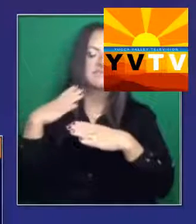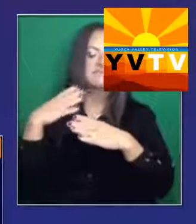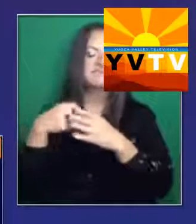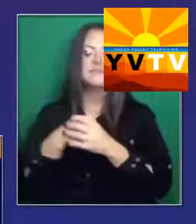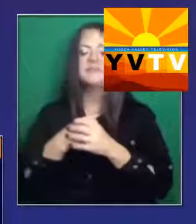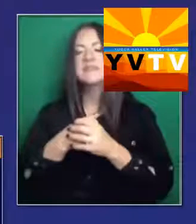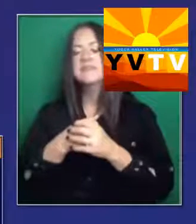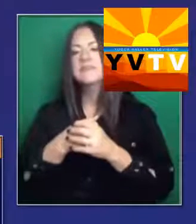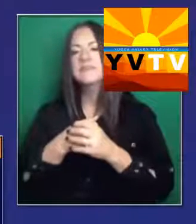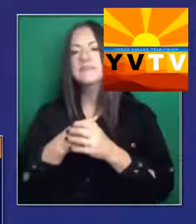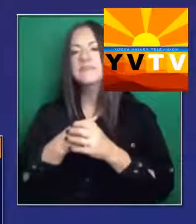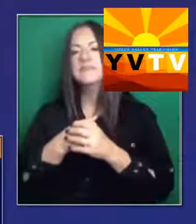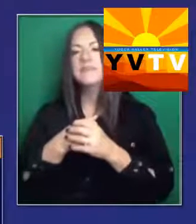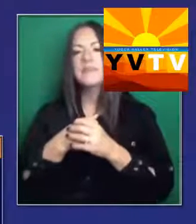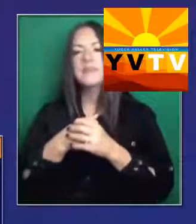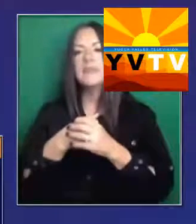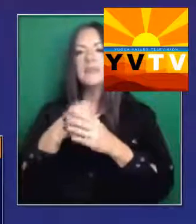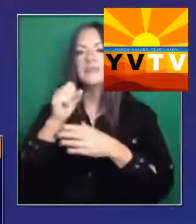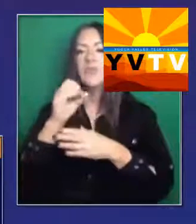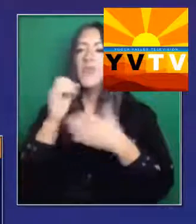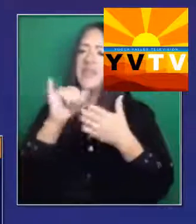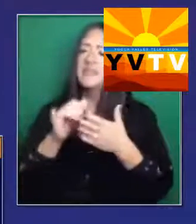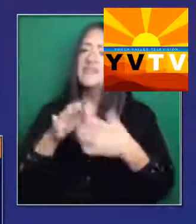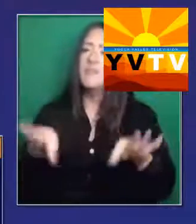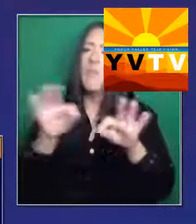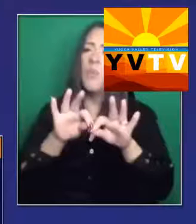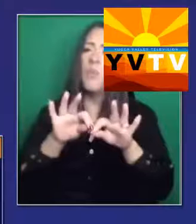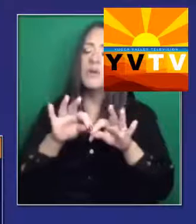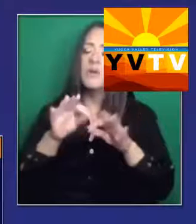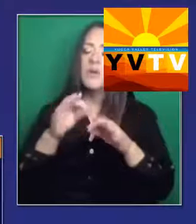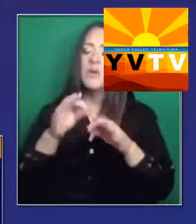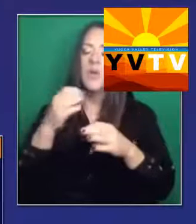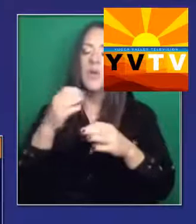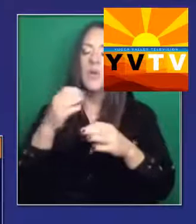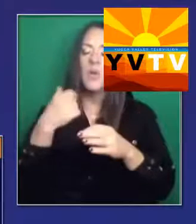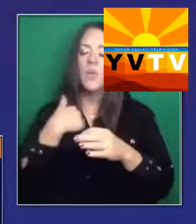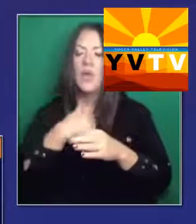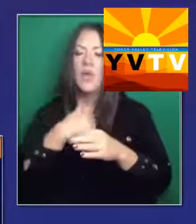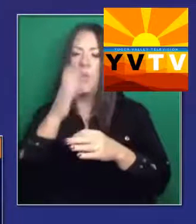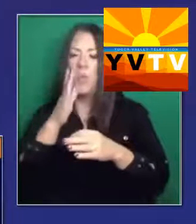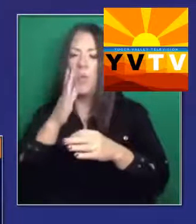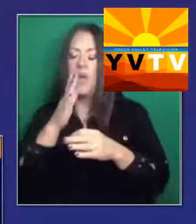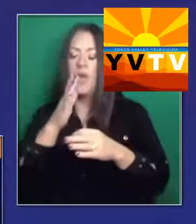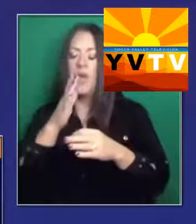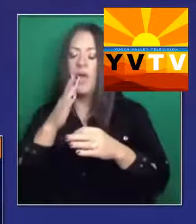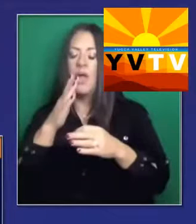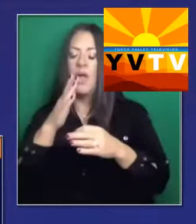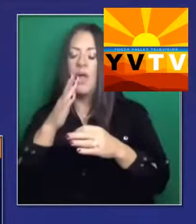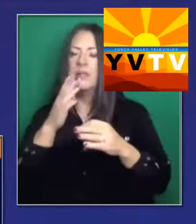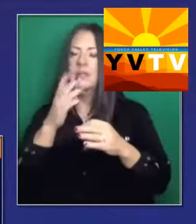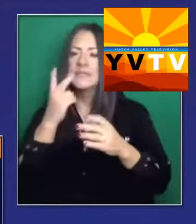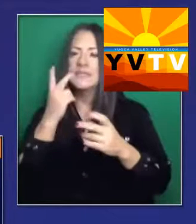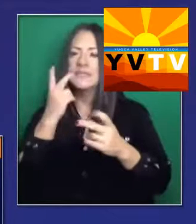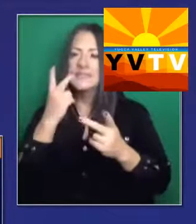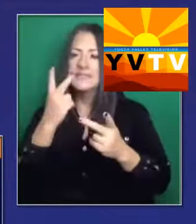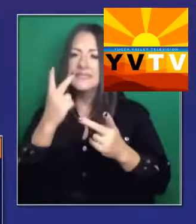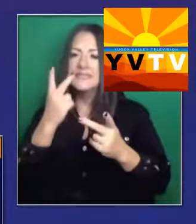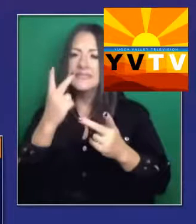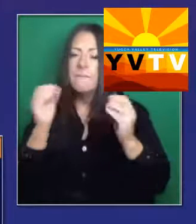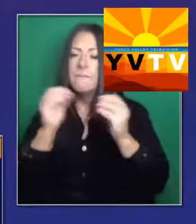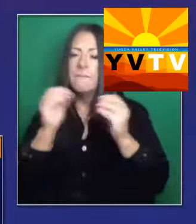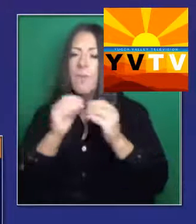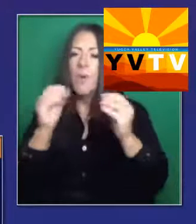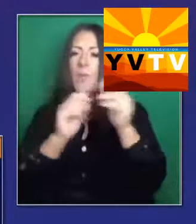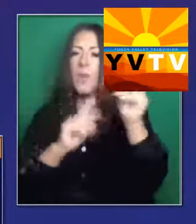last week as we see more test results come back, as we see case numbers that are representative of those new test results, as